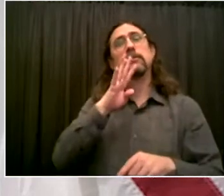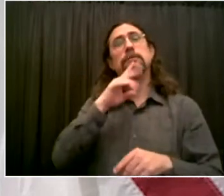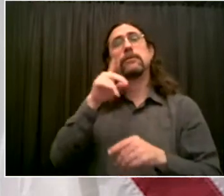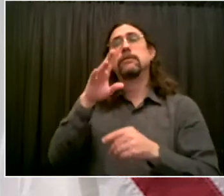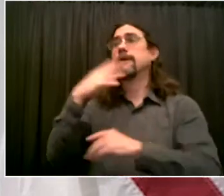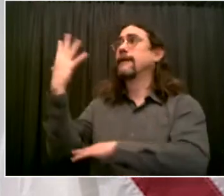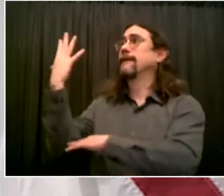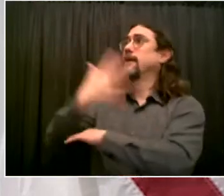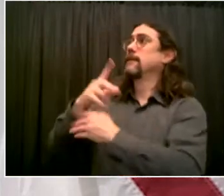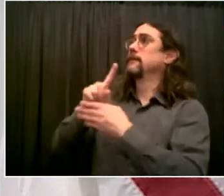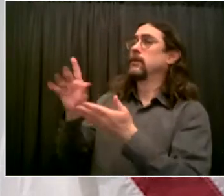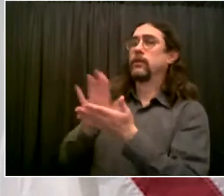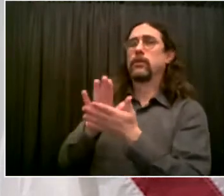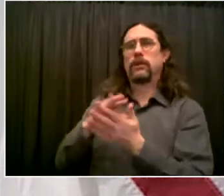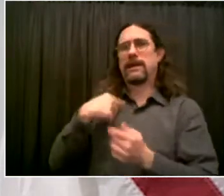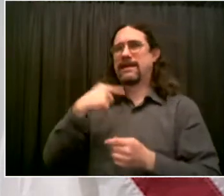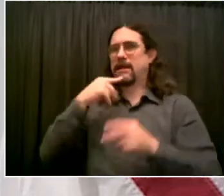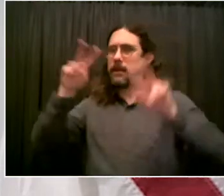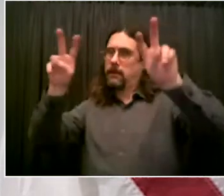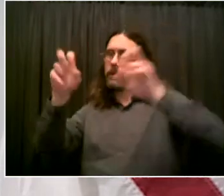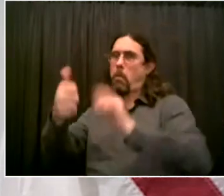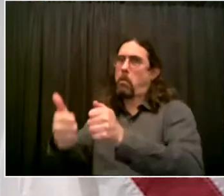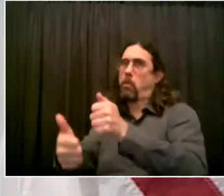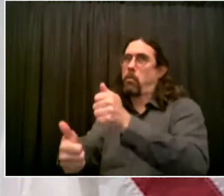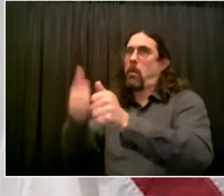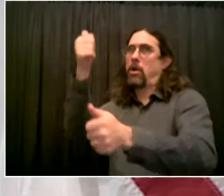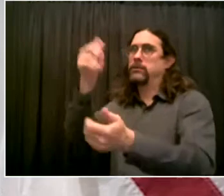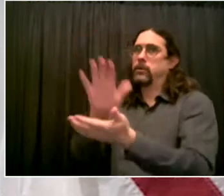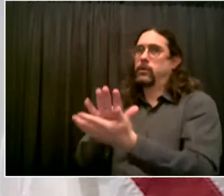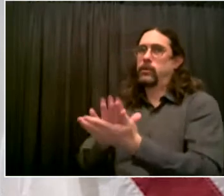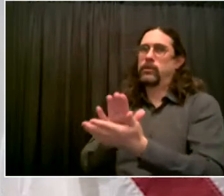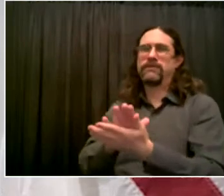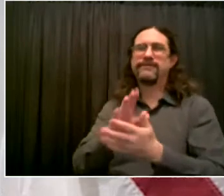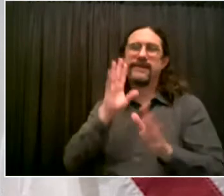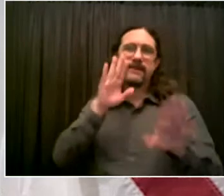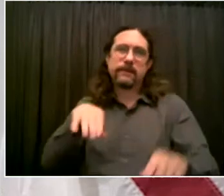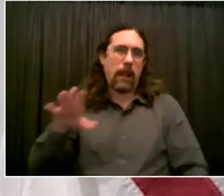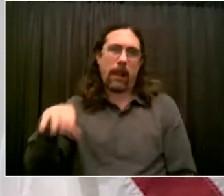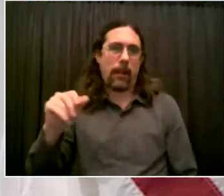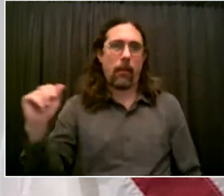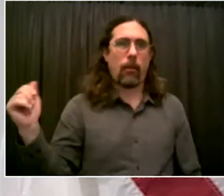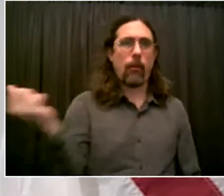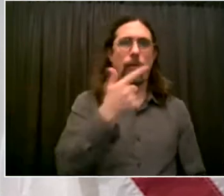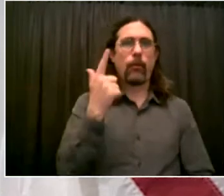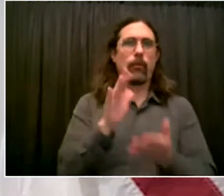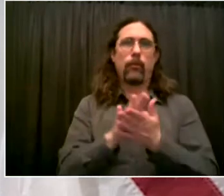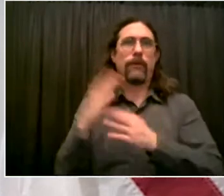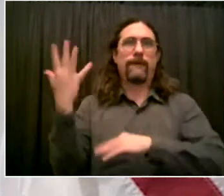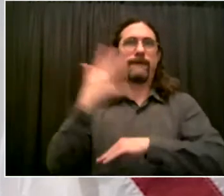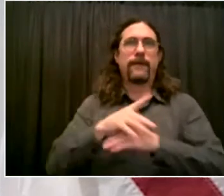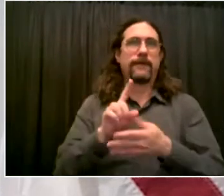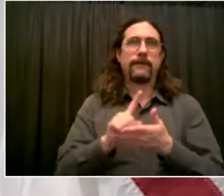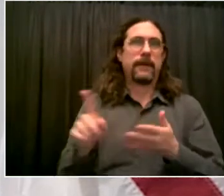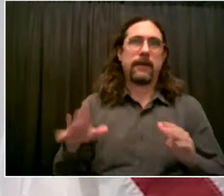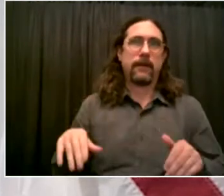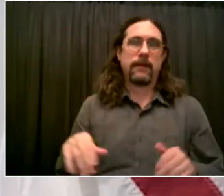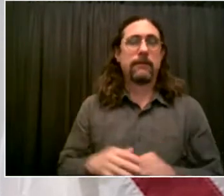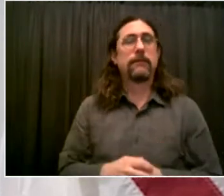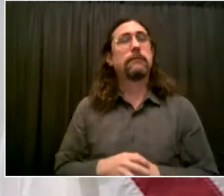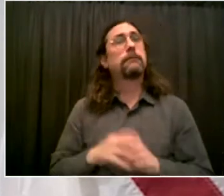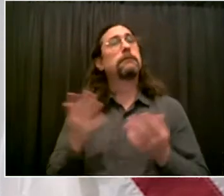But increasingly, we've seen this across elementary school, middle school, you'll see it with high school. We've been moving to a model where kids are in school a lot more